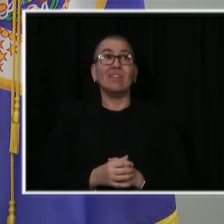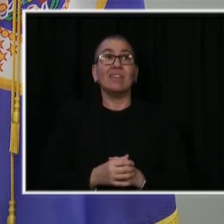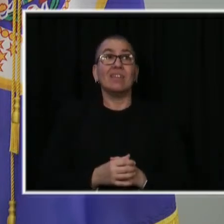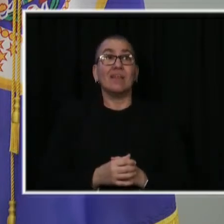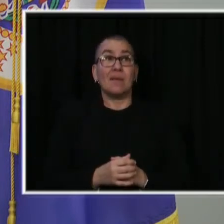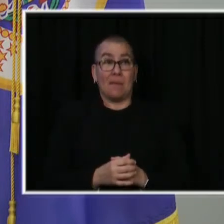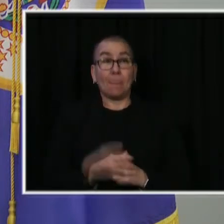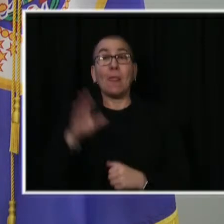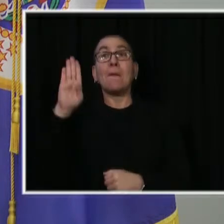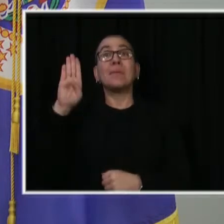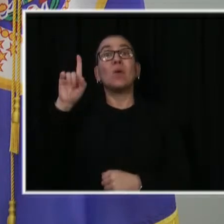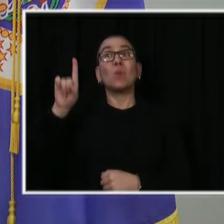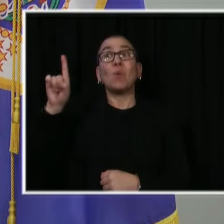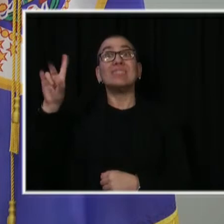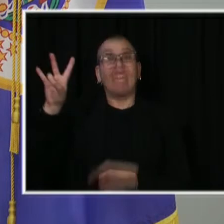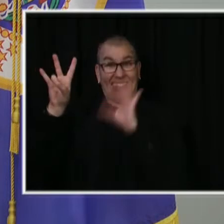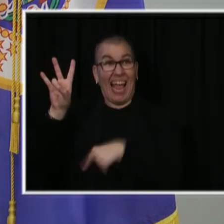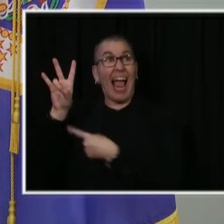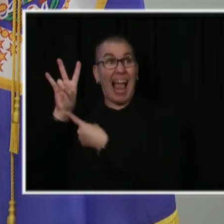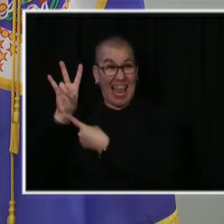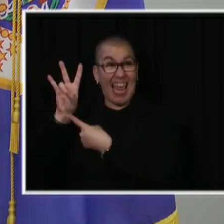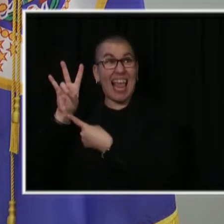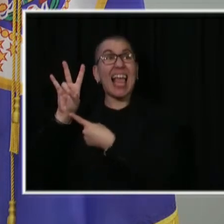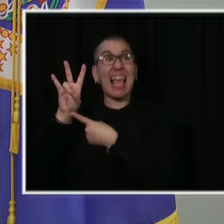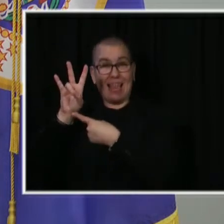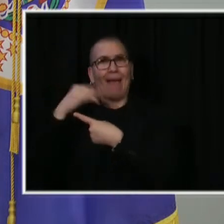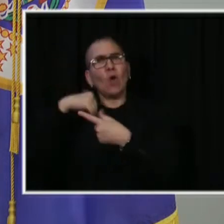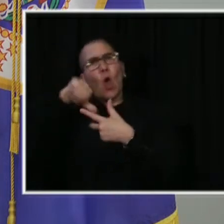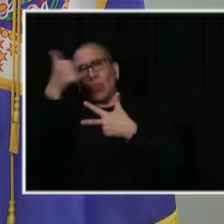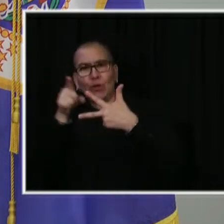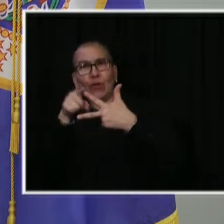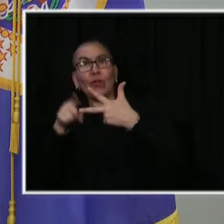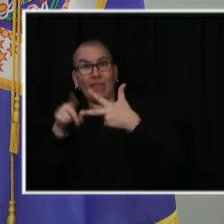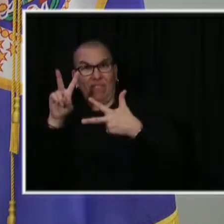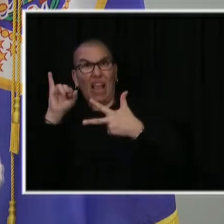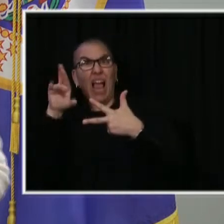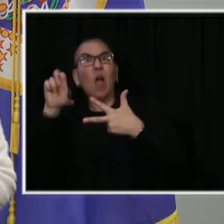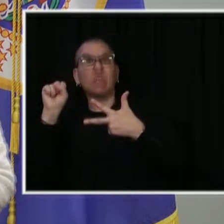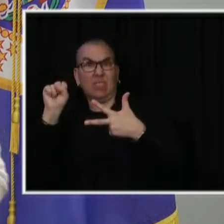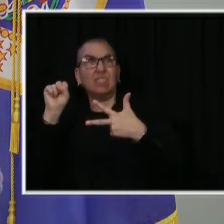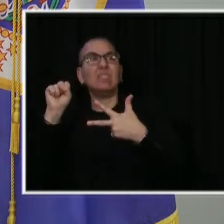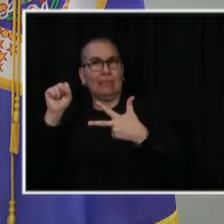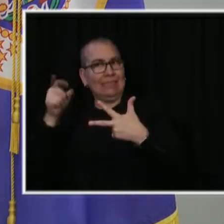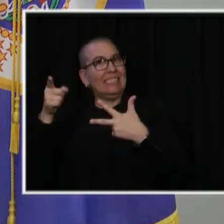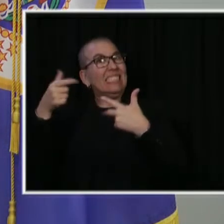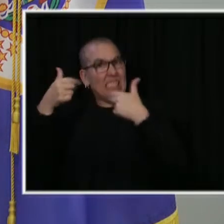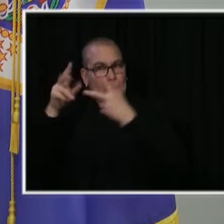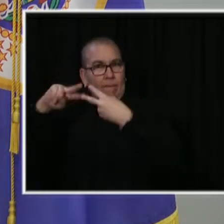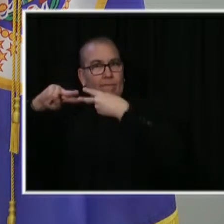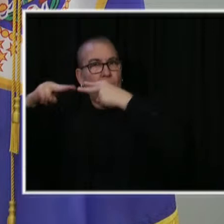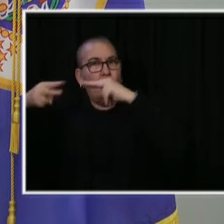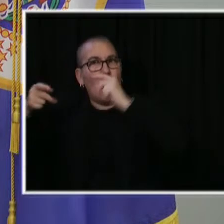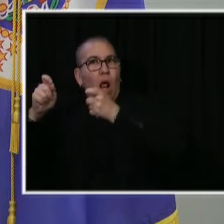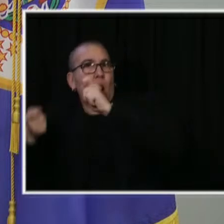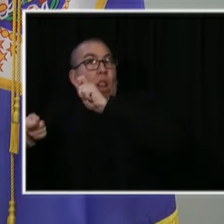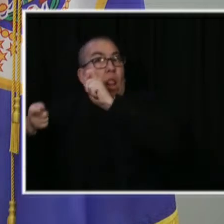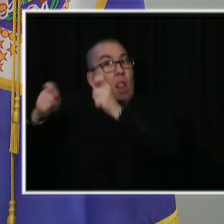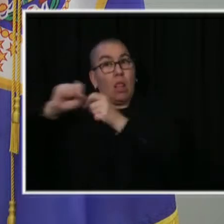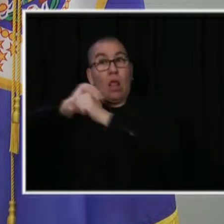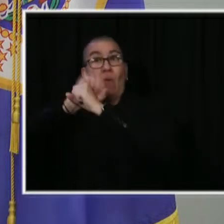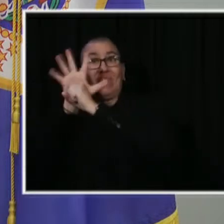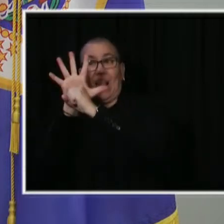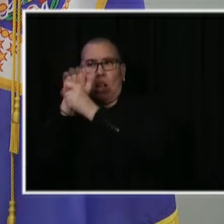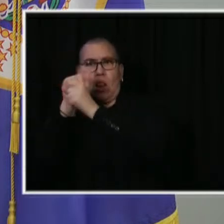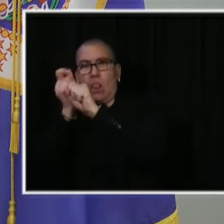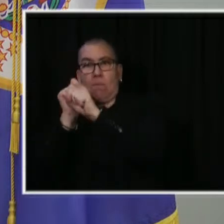forms that could test us again. And the truly tragic stories, unimaginable almost, coming out of India over these